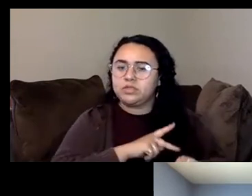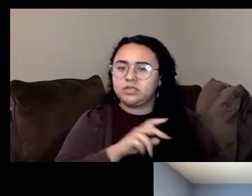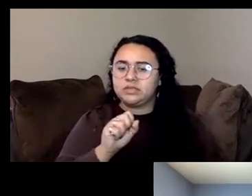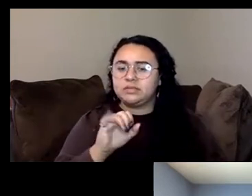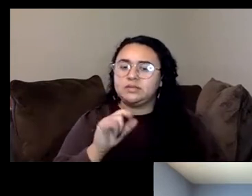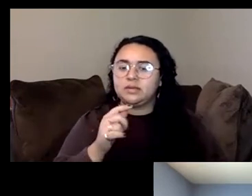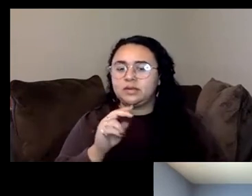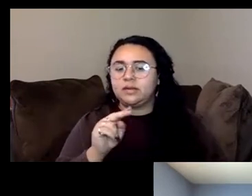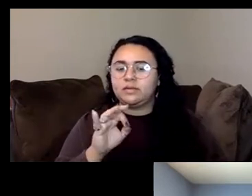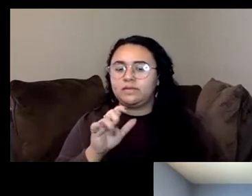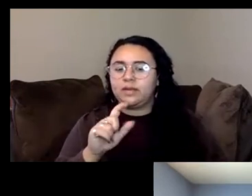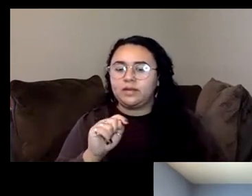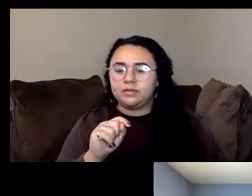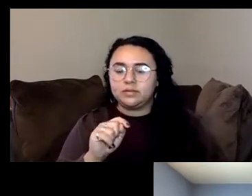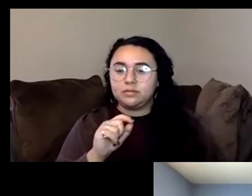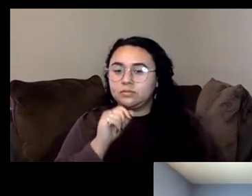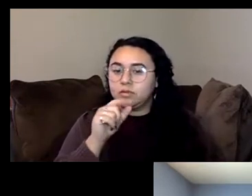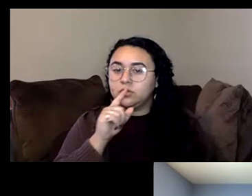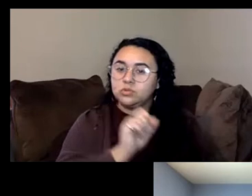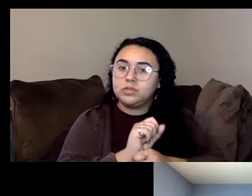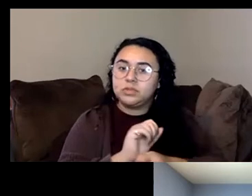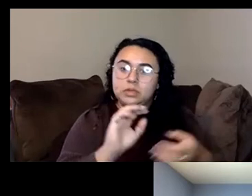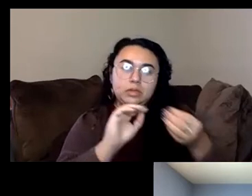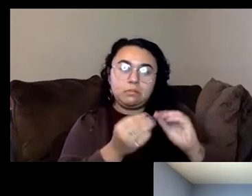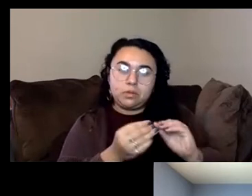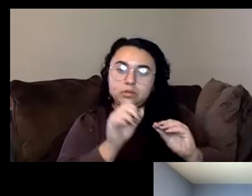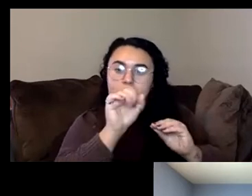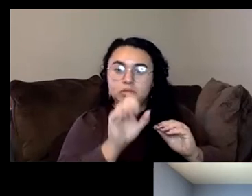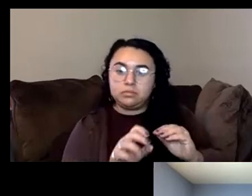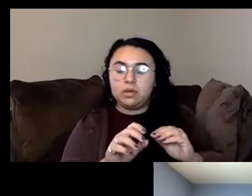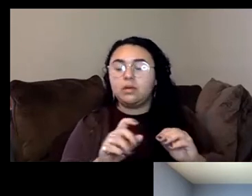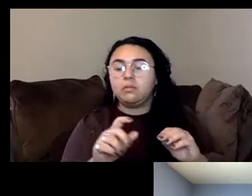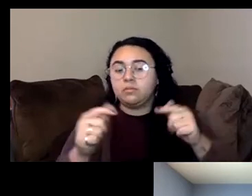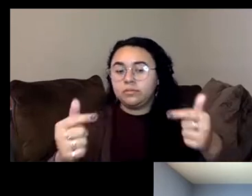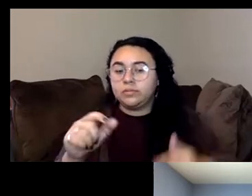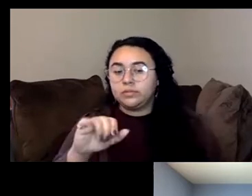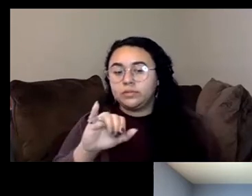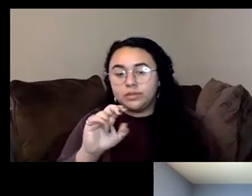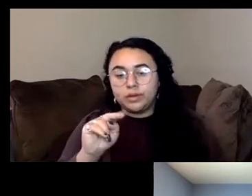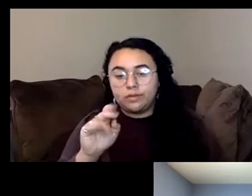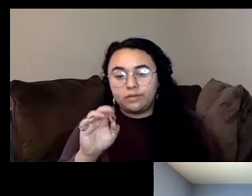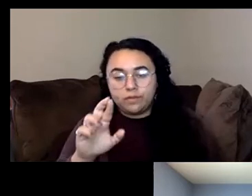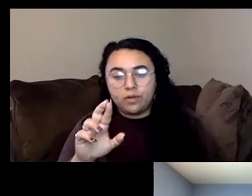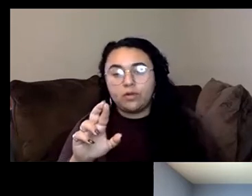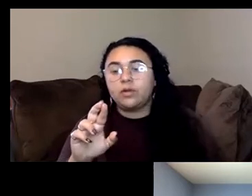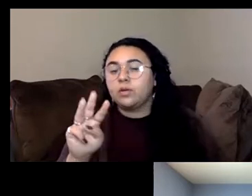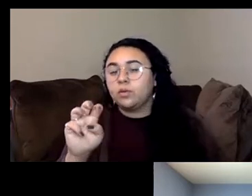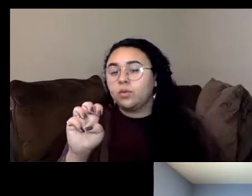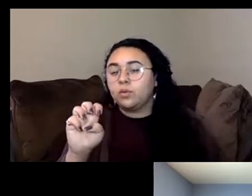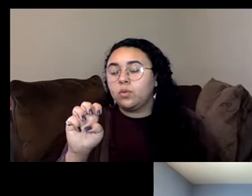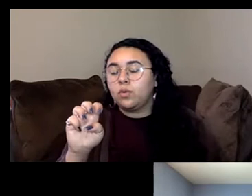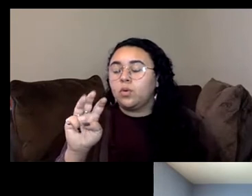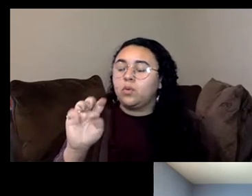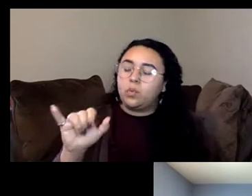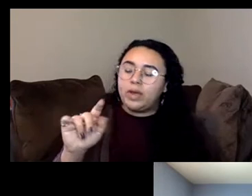concrete numbers, but I might just toss it to Jennifer, Waiting, Sam. How do you decide what is a personally significant give? I